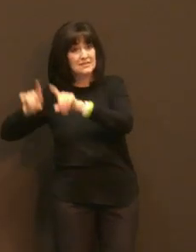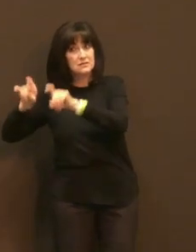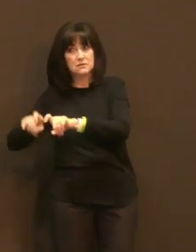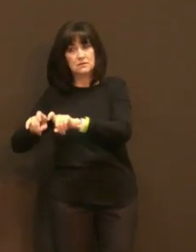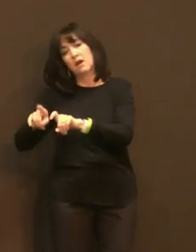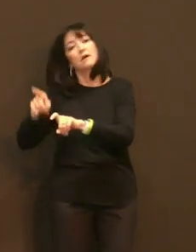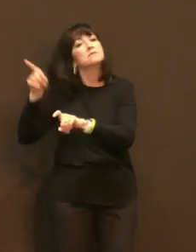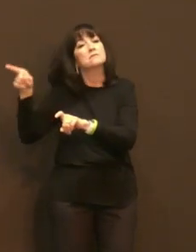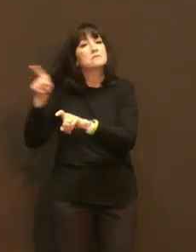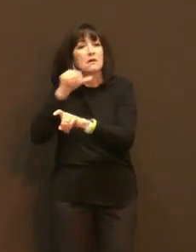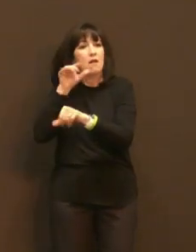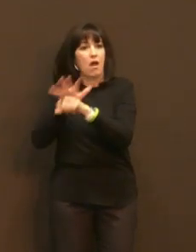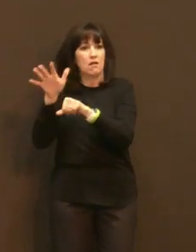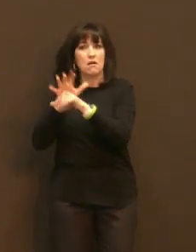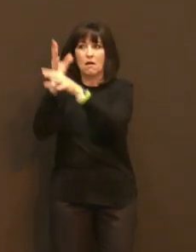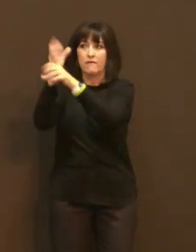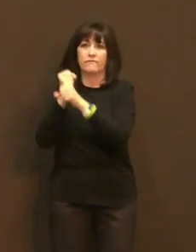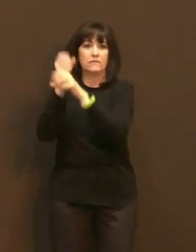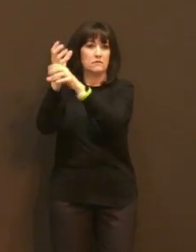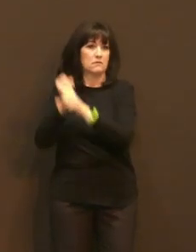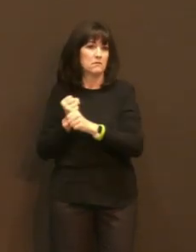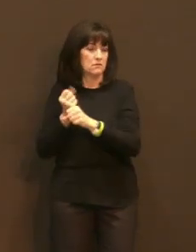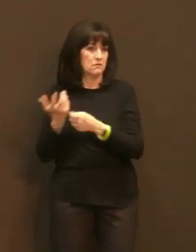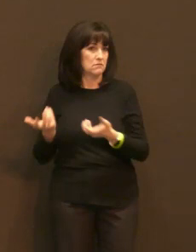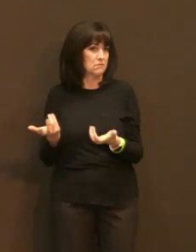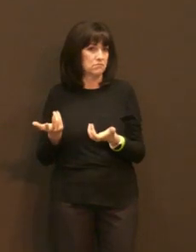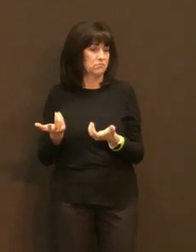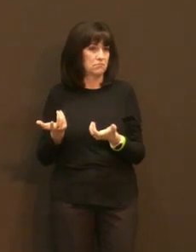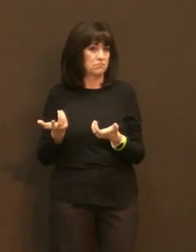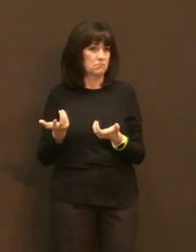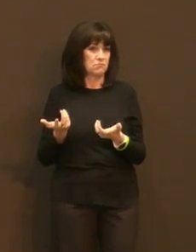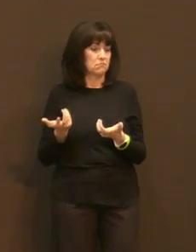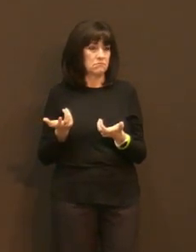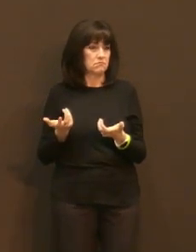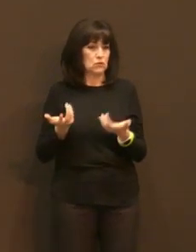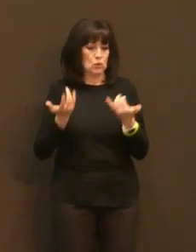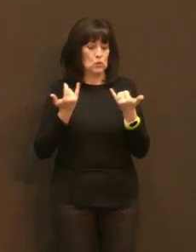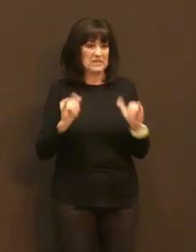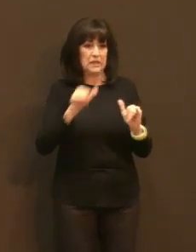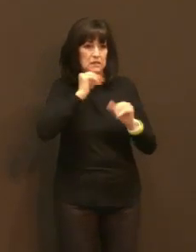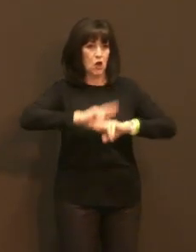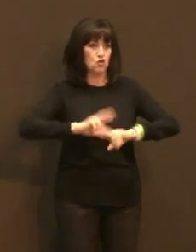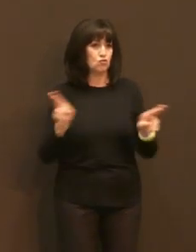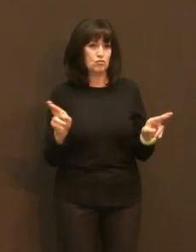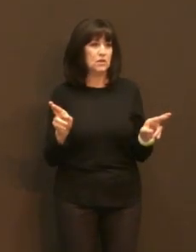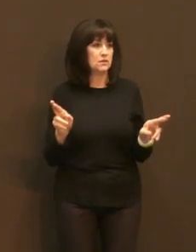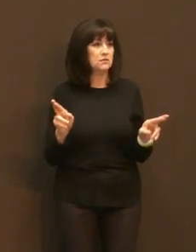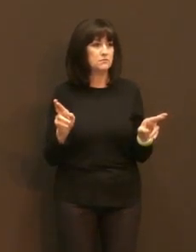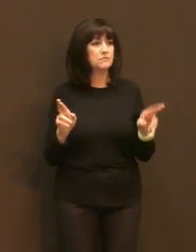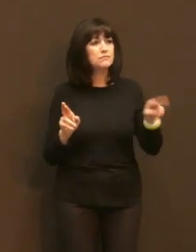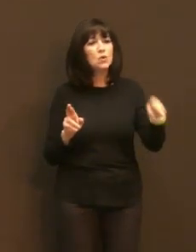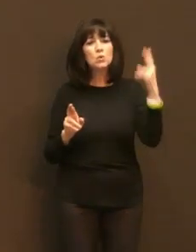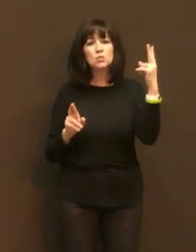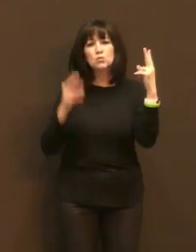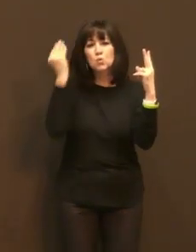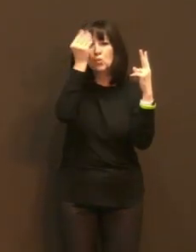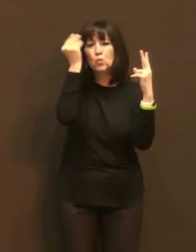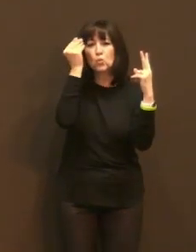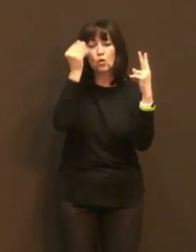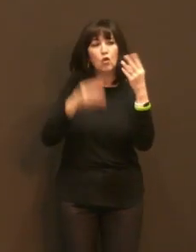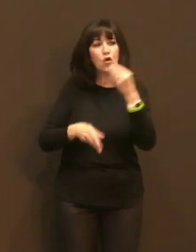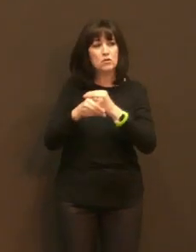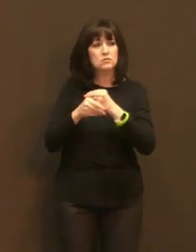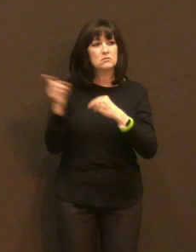eager for that to change, but we are not where we need to be yet. Two thoughts piggybacking on that then. We've heard a lot about